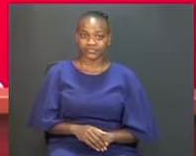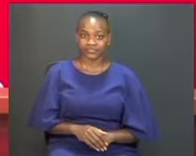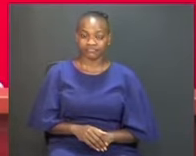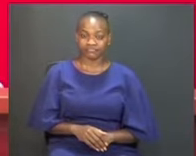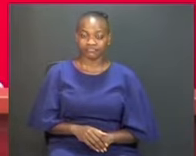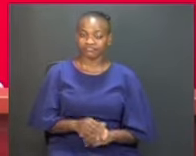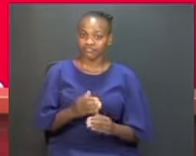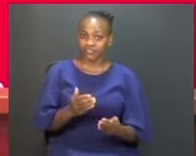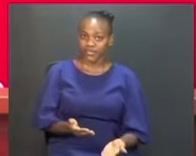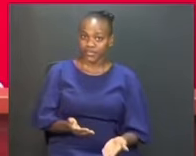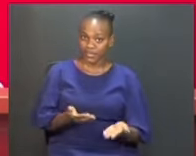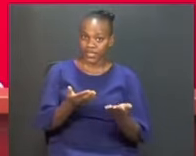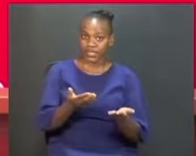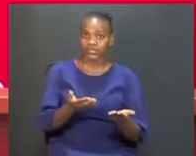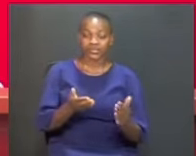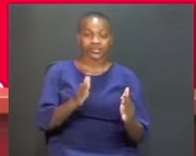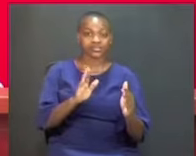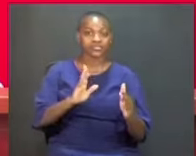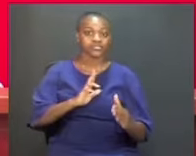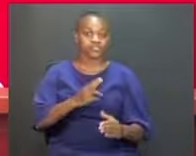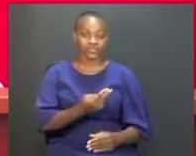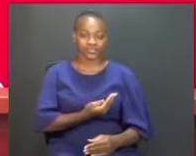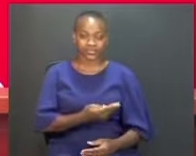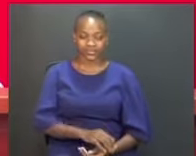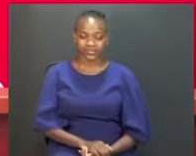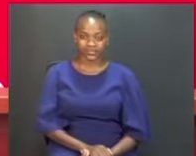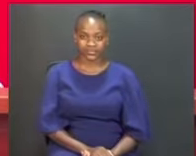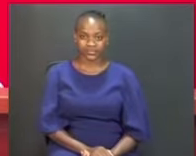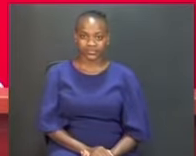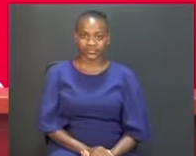laid before all of us.